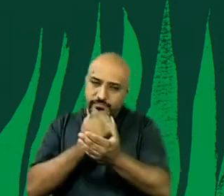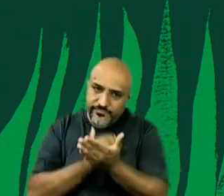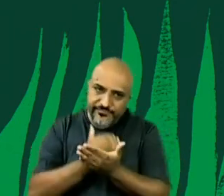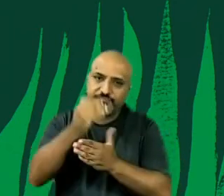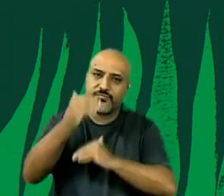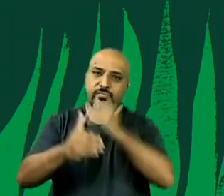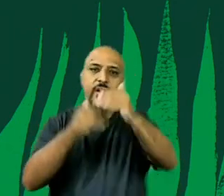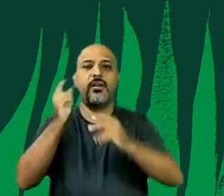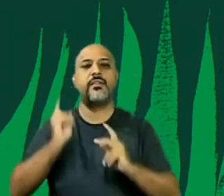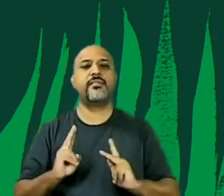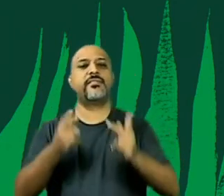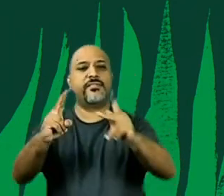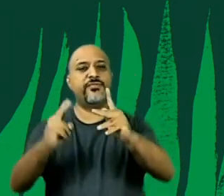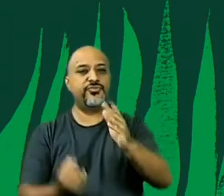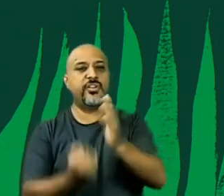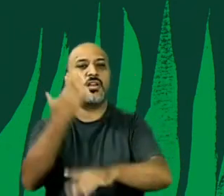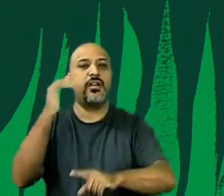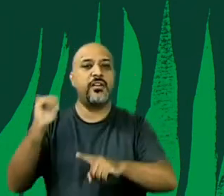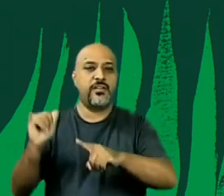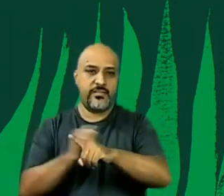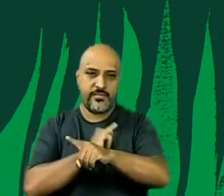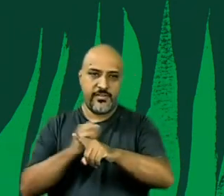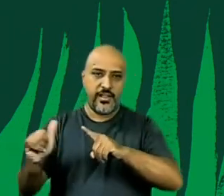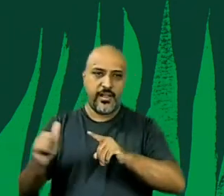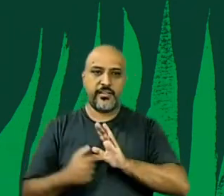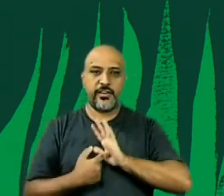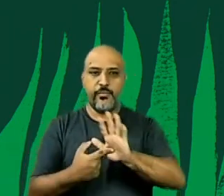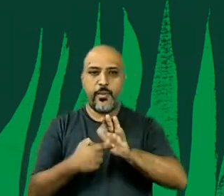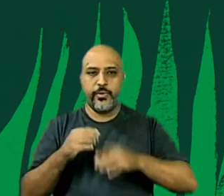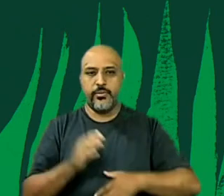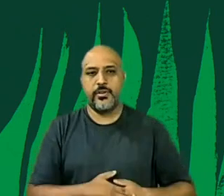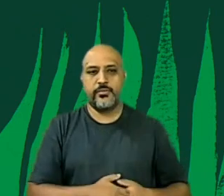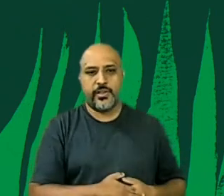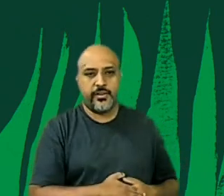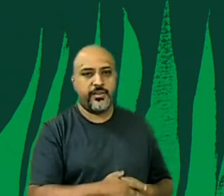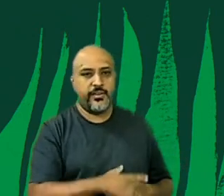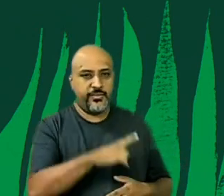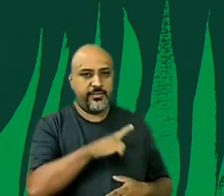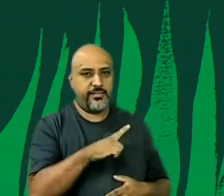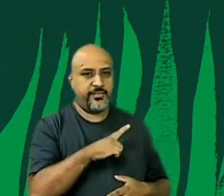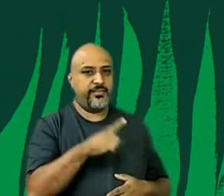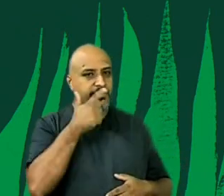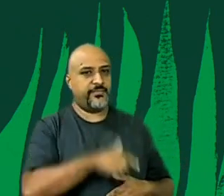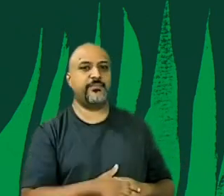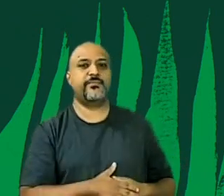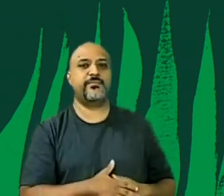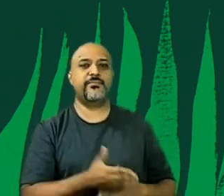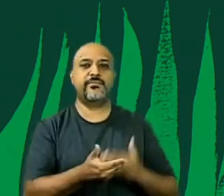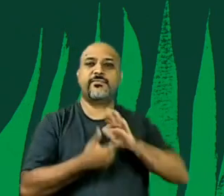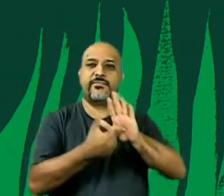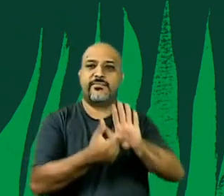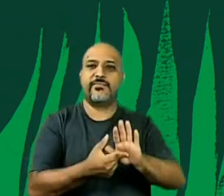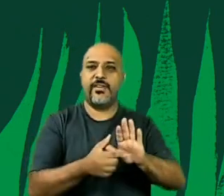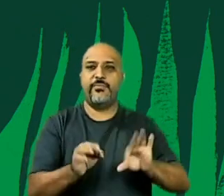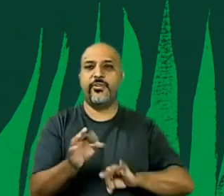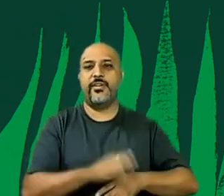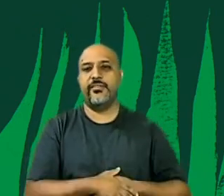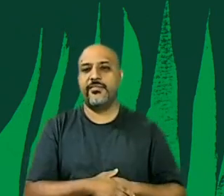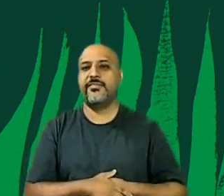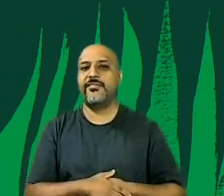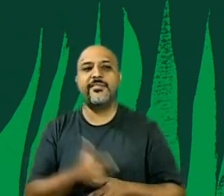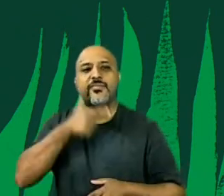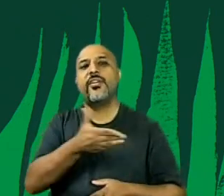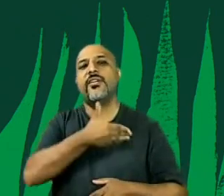stop sowing seed, this constant need to create strategies and to survive in different lands, literally and